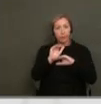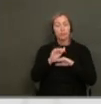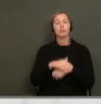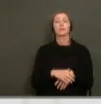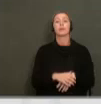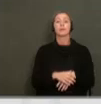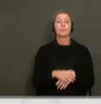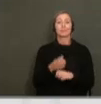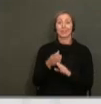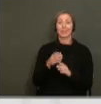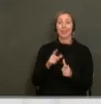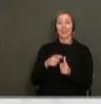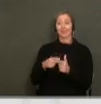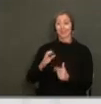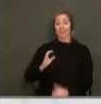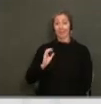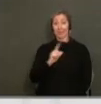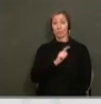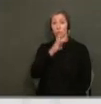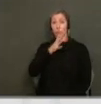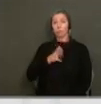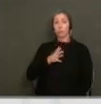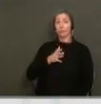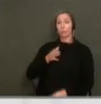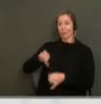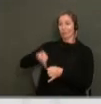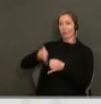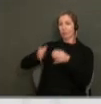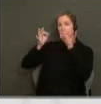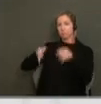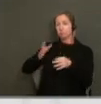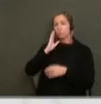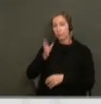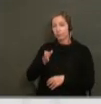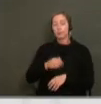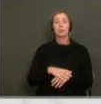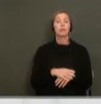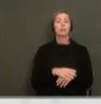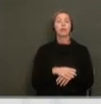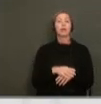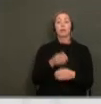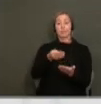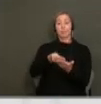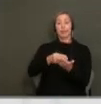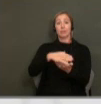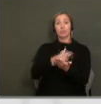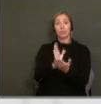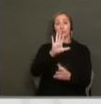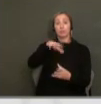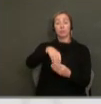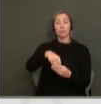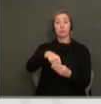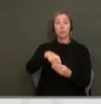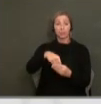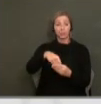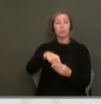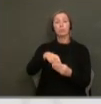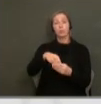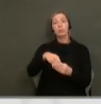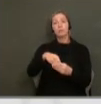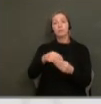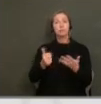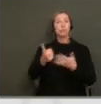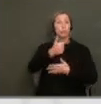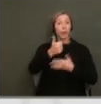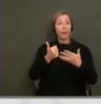you before she makes that final vote. So the budget, as I mentioned, incorporates the priorities